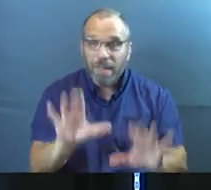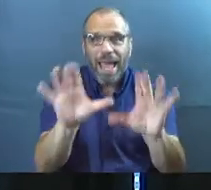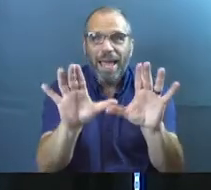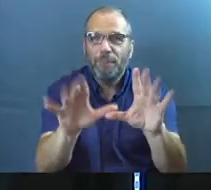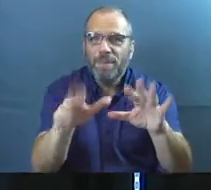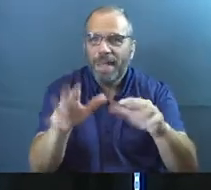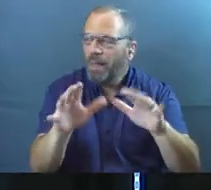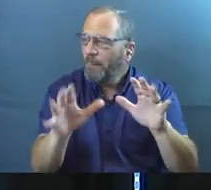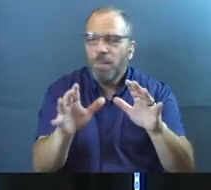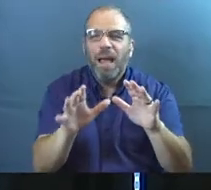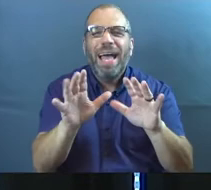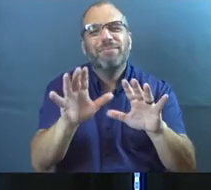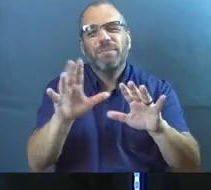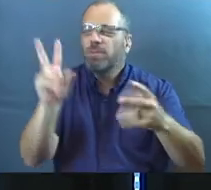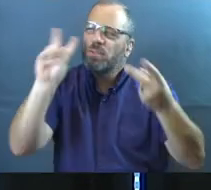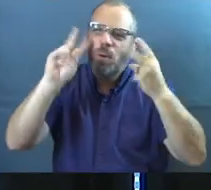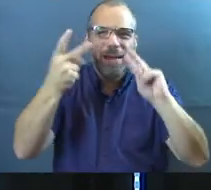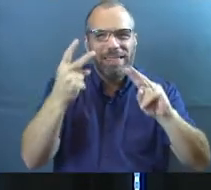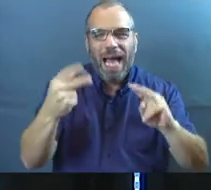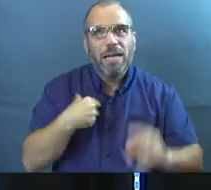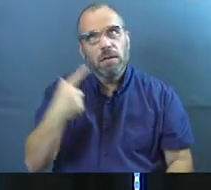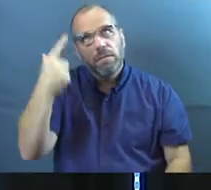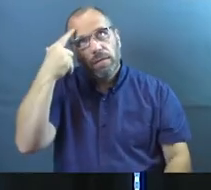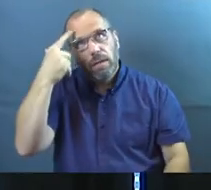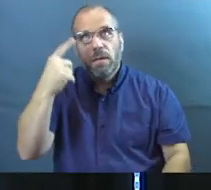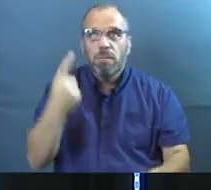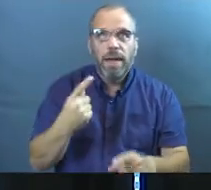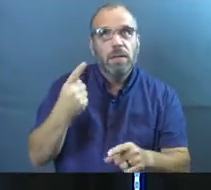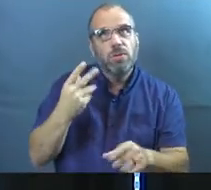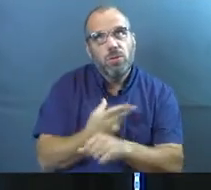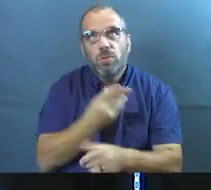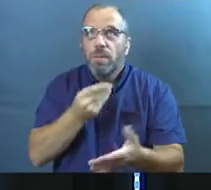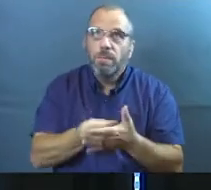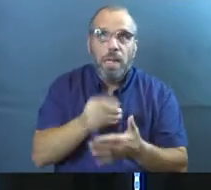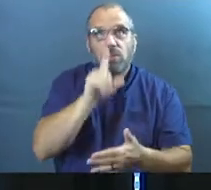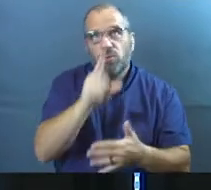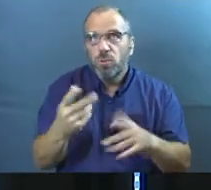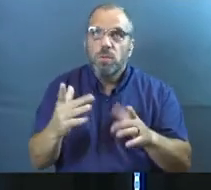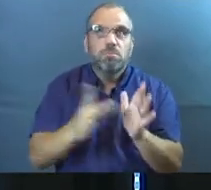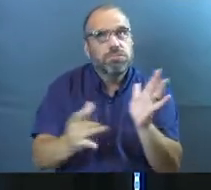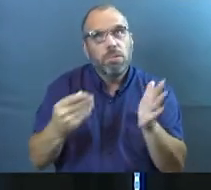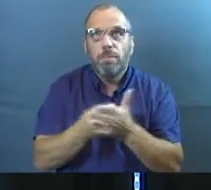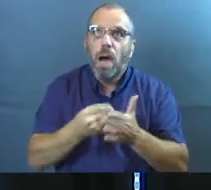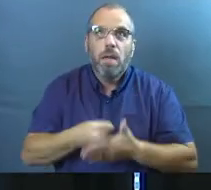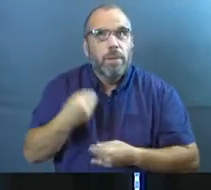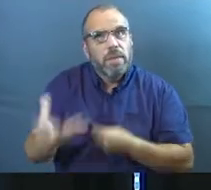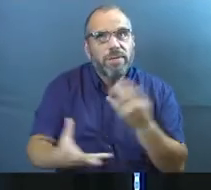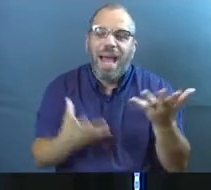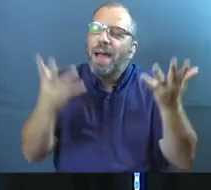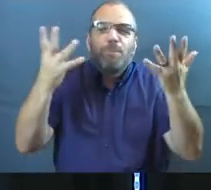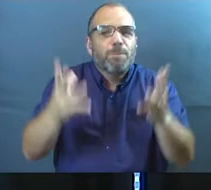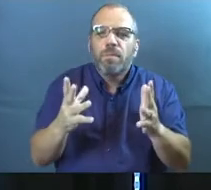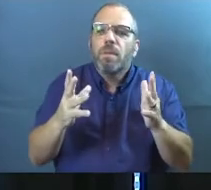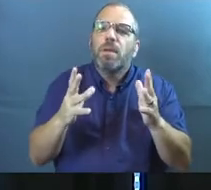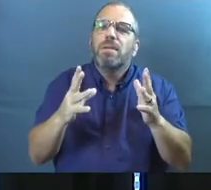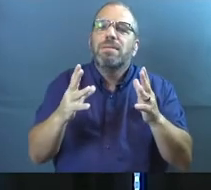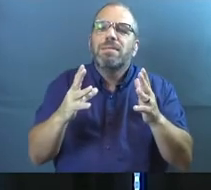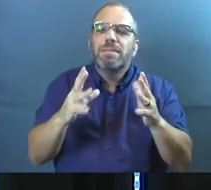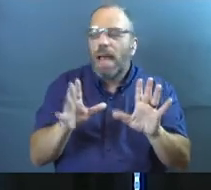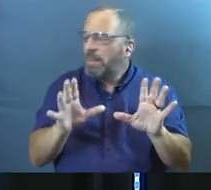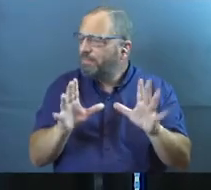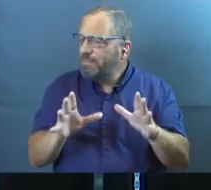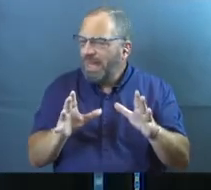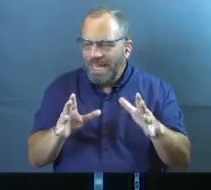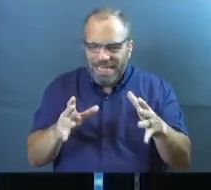And here's the thing, and don't get me wrong, I still get hung up on whether or not somebody's going to like truly abuse money I'm giving away and stuff like that. There's a line, right?